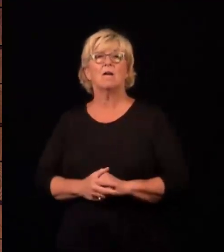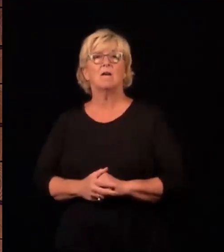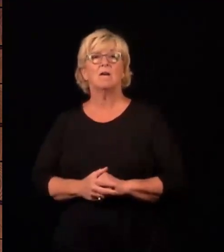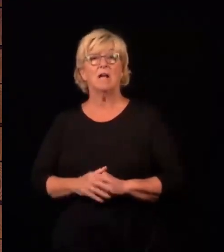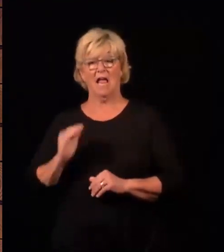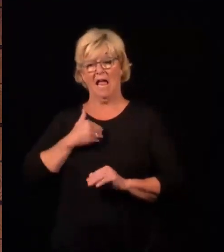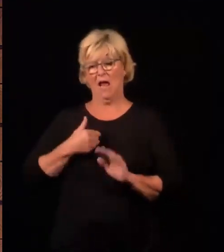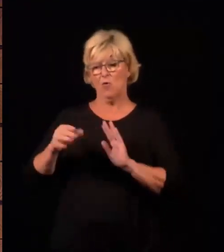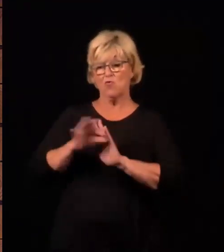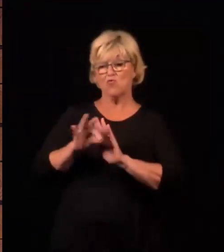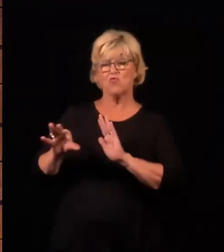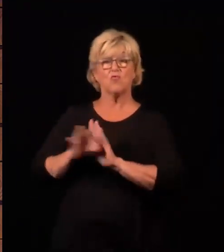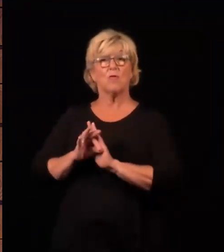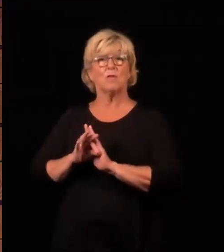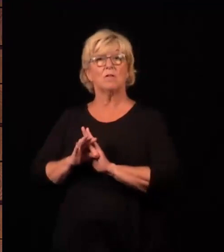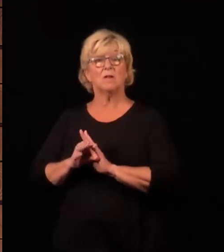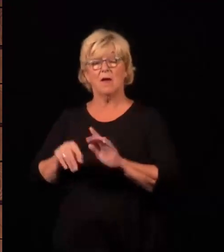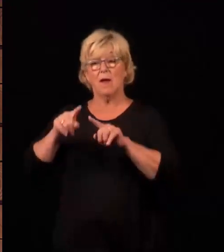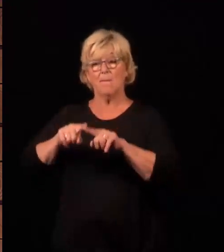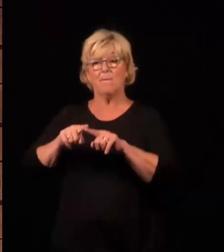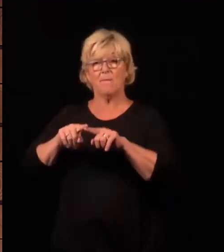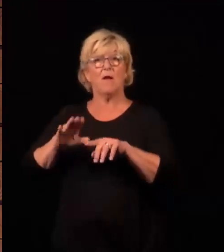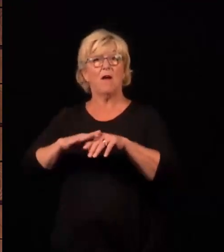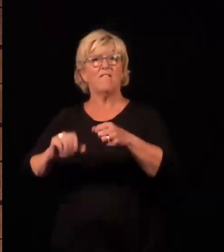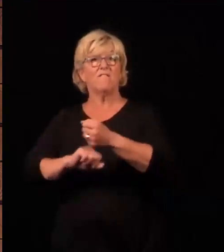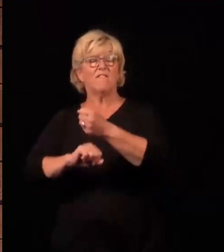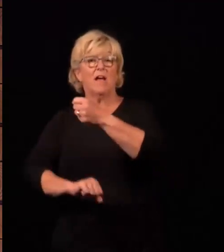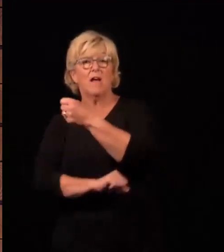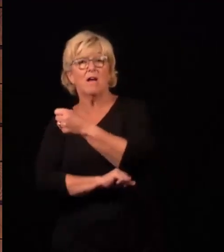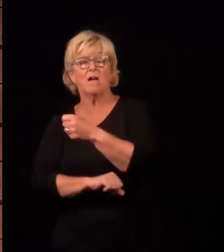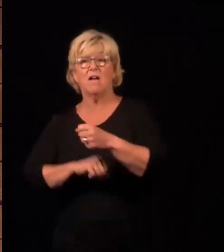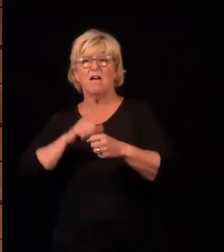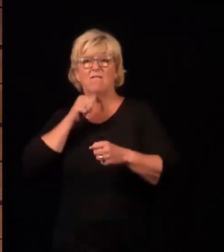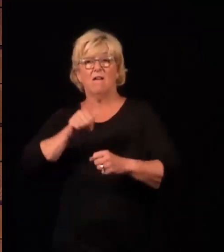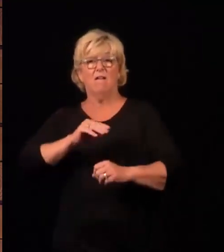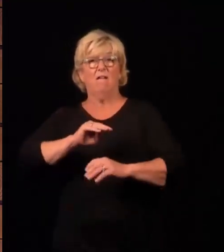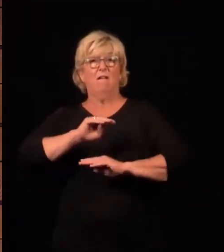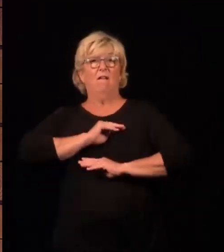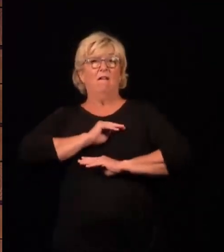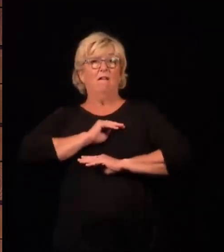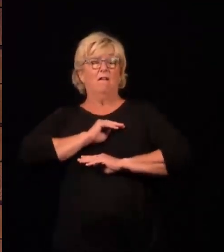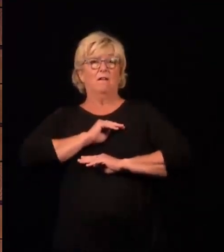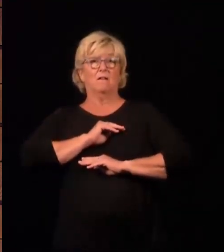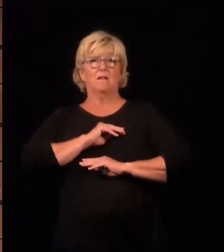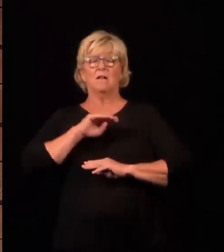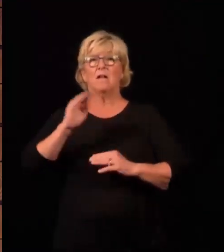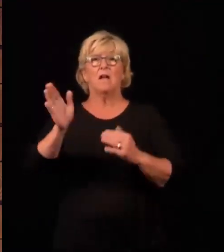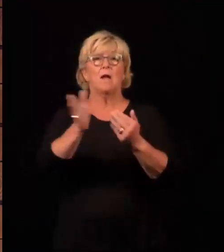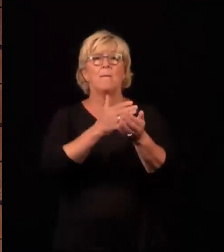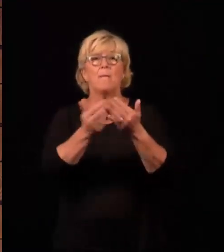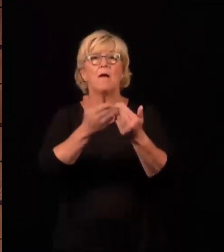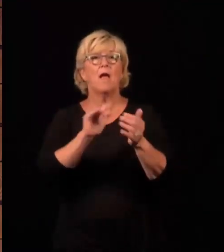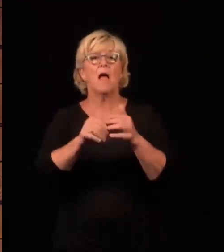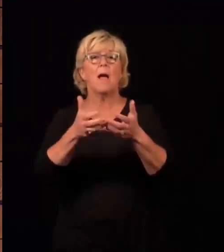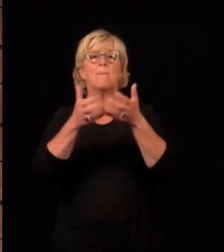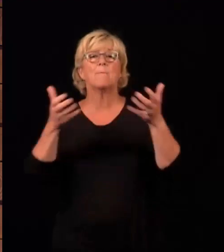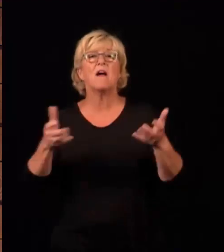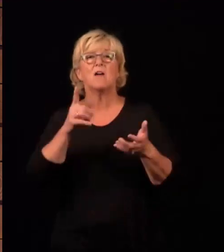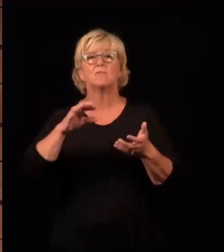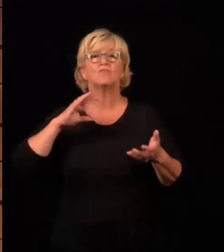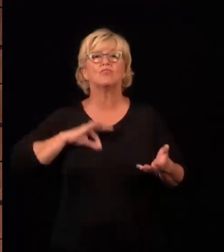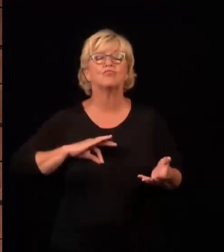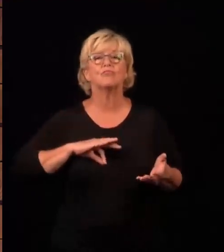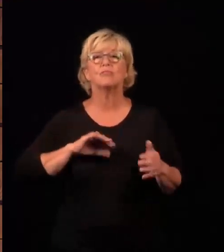our choices on a foundation of discontent. And it doesn't matter how much you